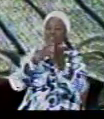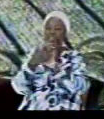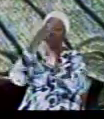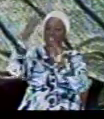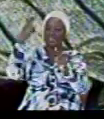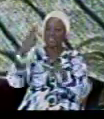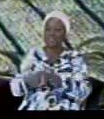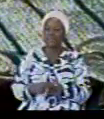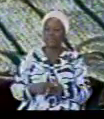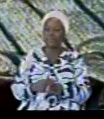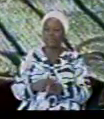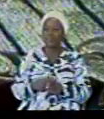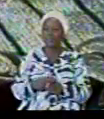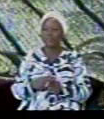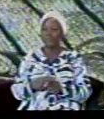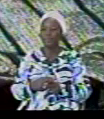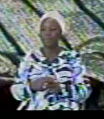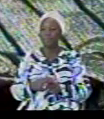name.